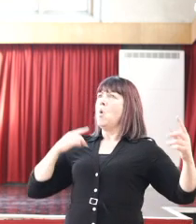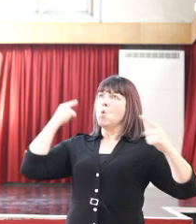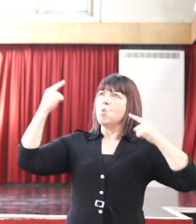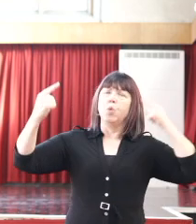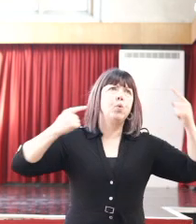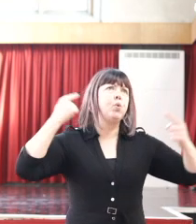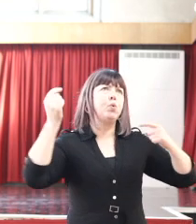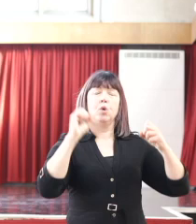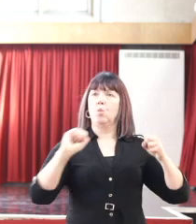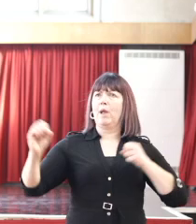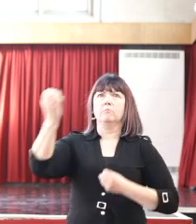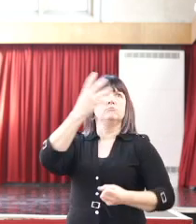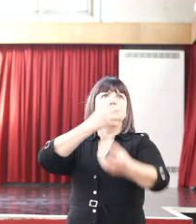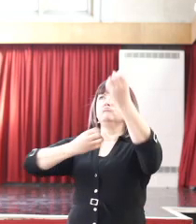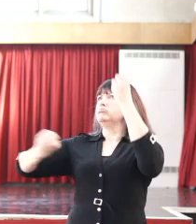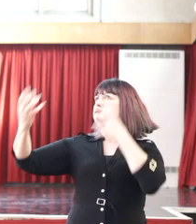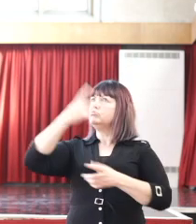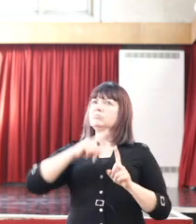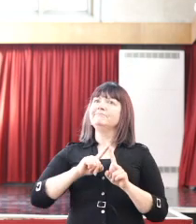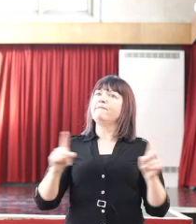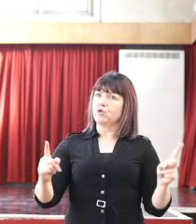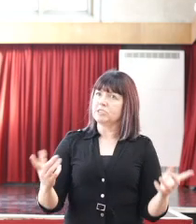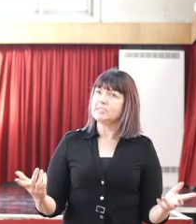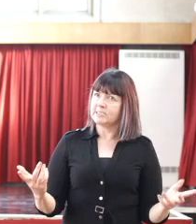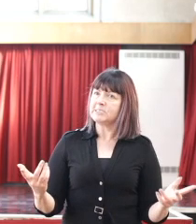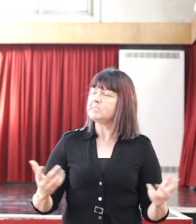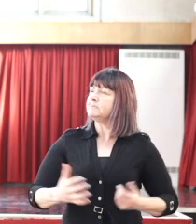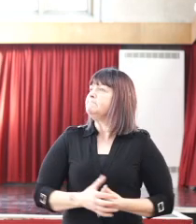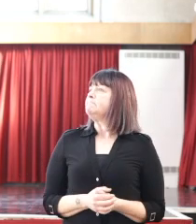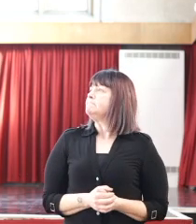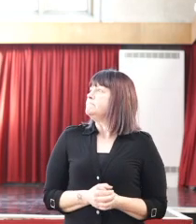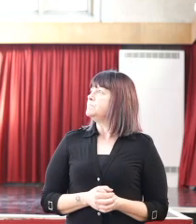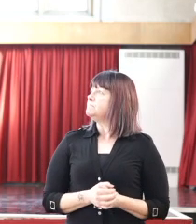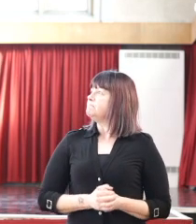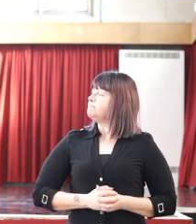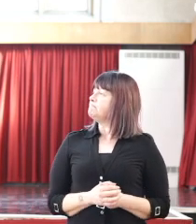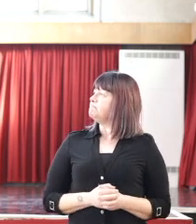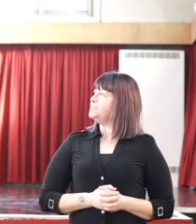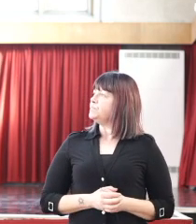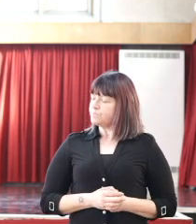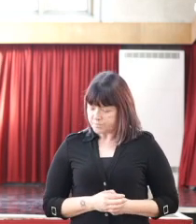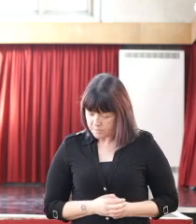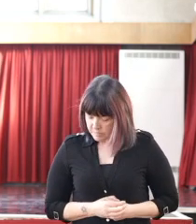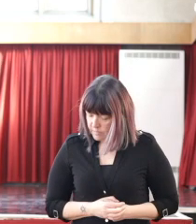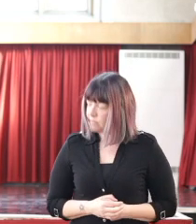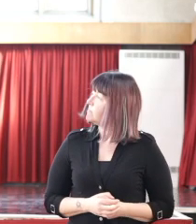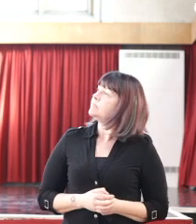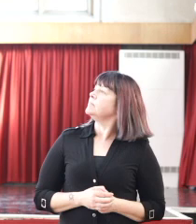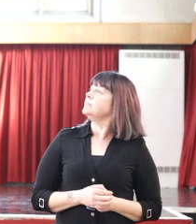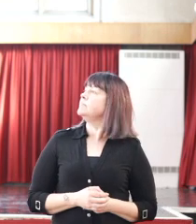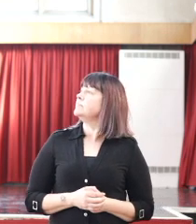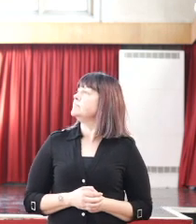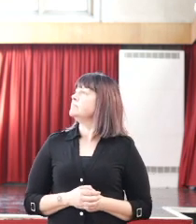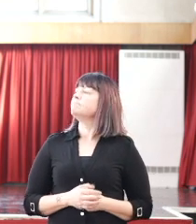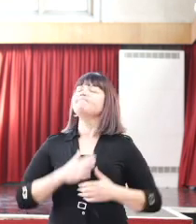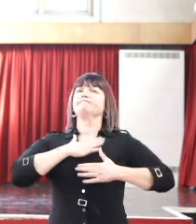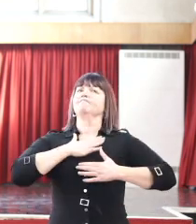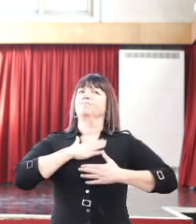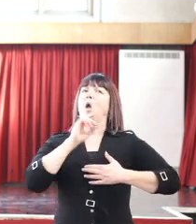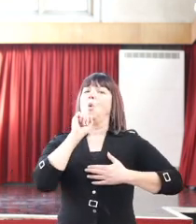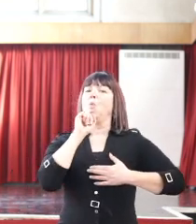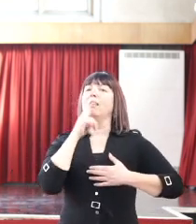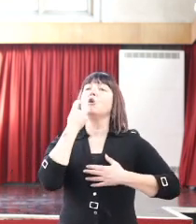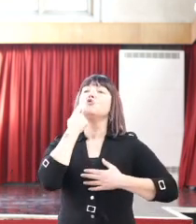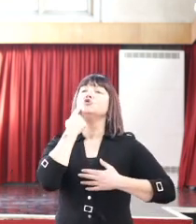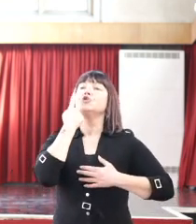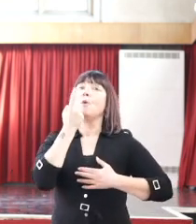soundscapes within that. So I shall be the one of the people marshalling on the day tomorrow,